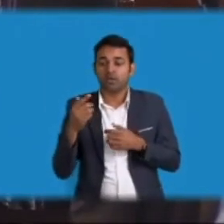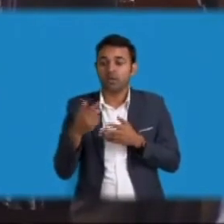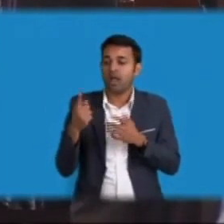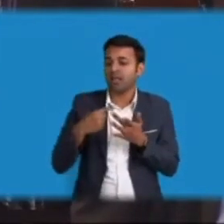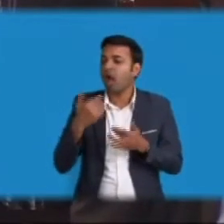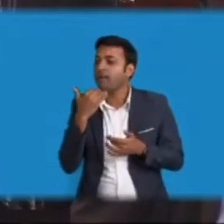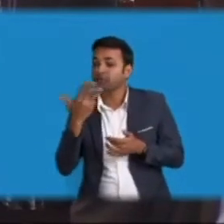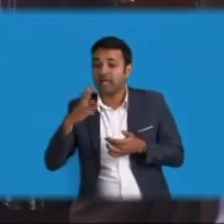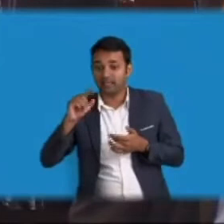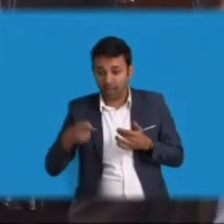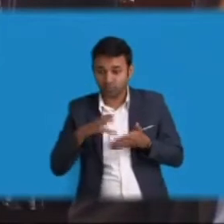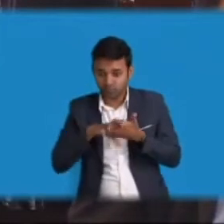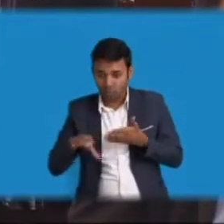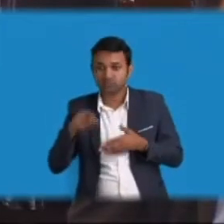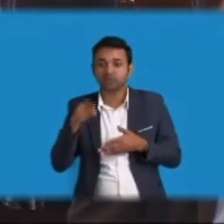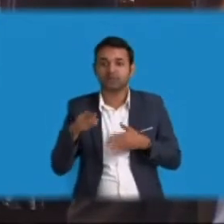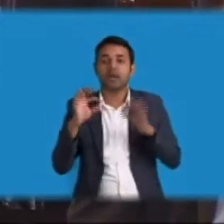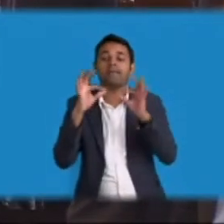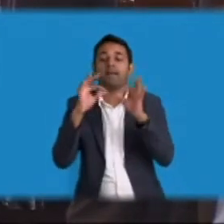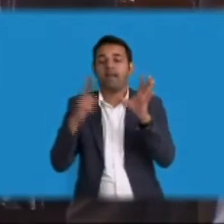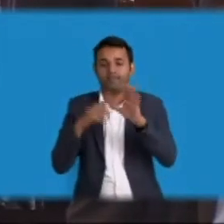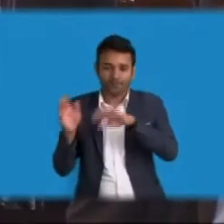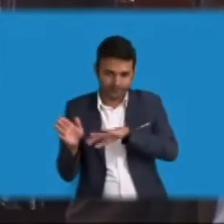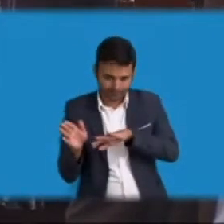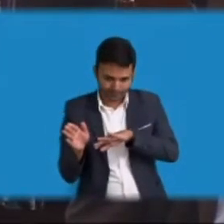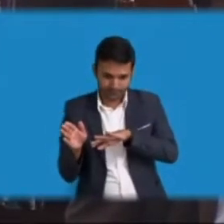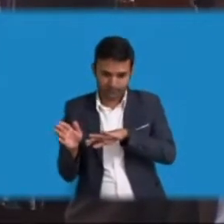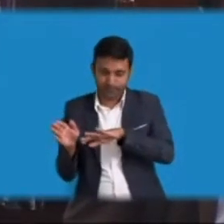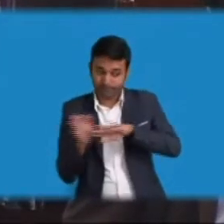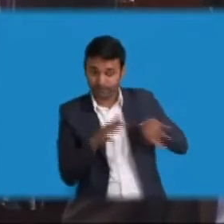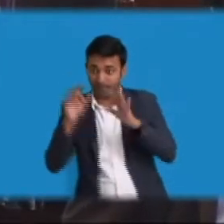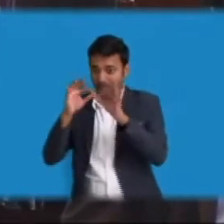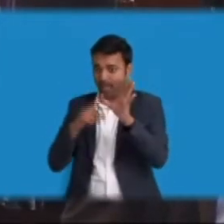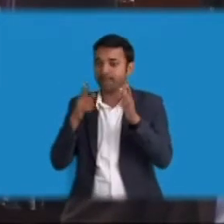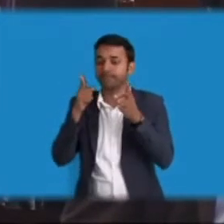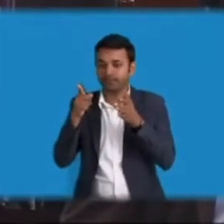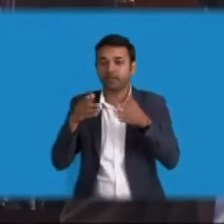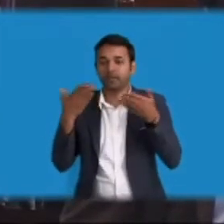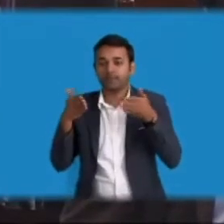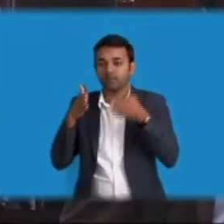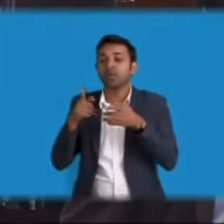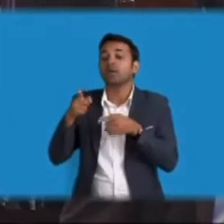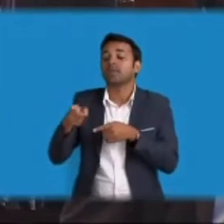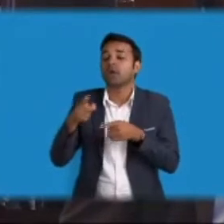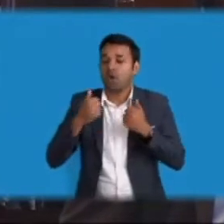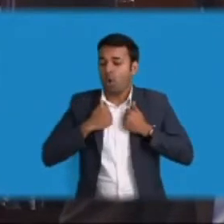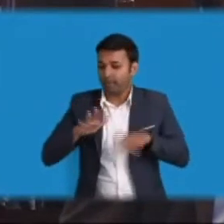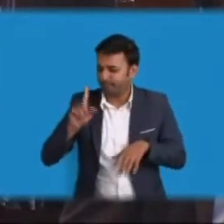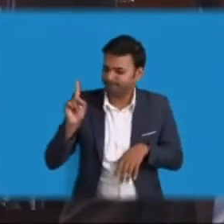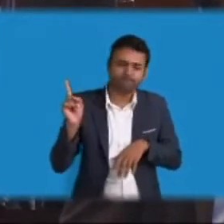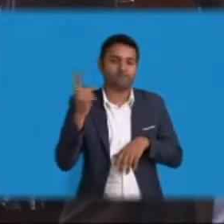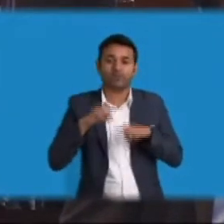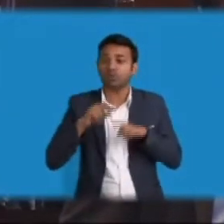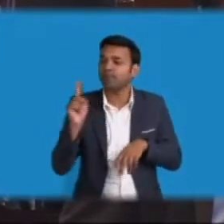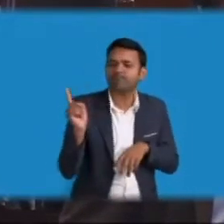progress. Bar. Madam Speaker, in Bar, the completion of Fiji's first ever permanent horse race